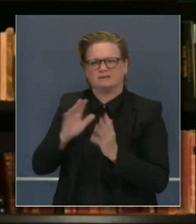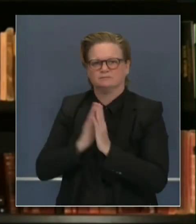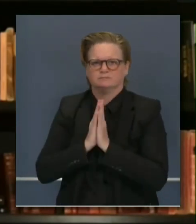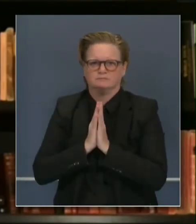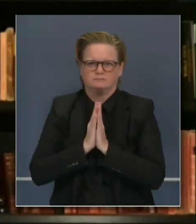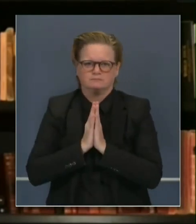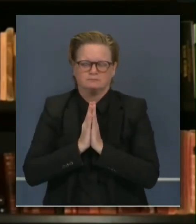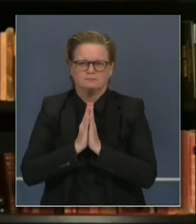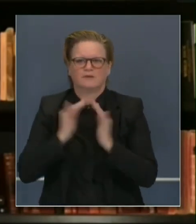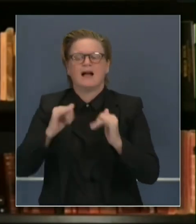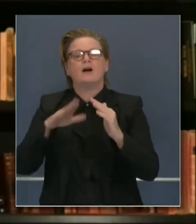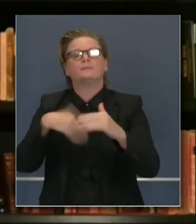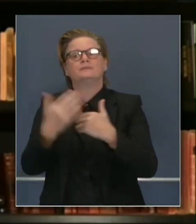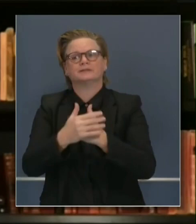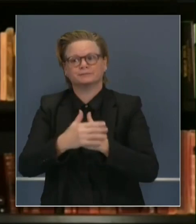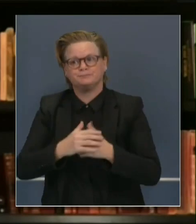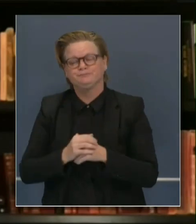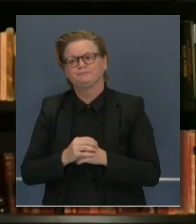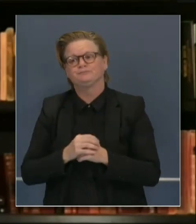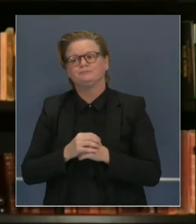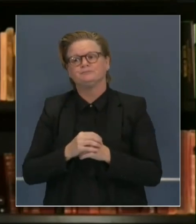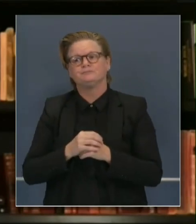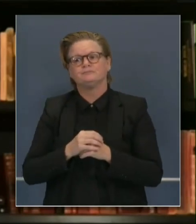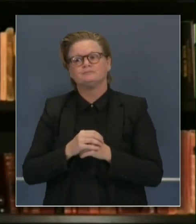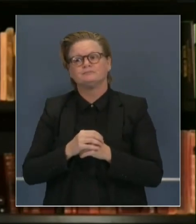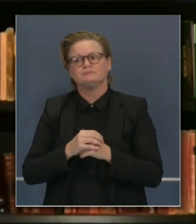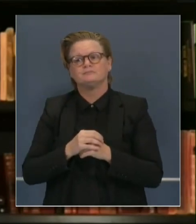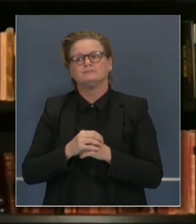Maricela de la Cruz, Univision 19.